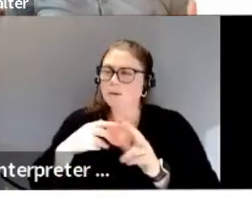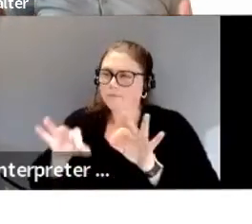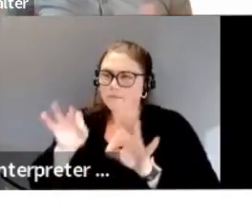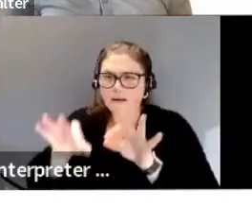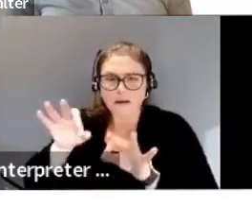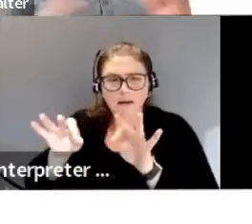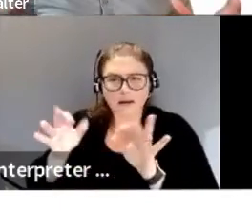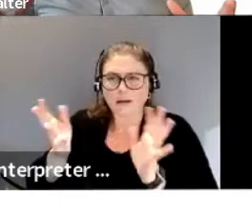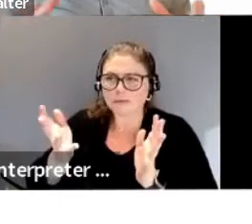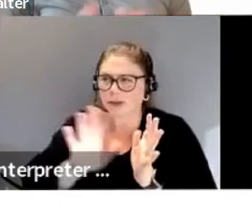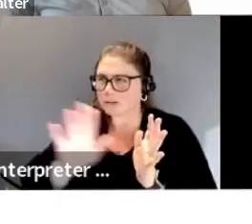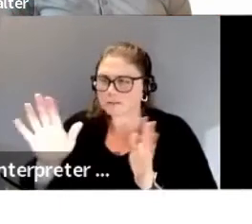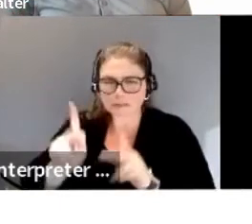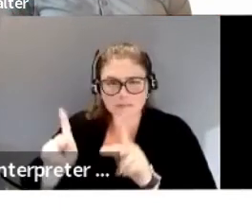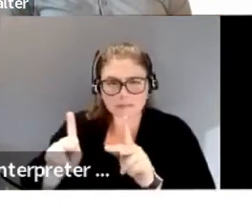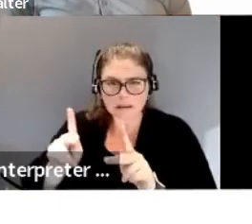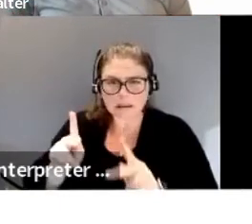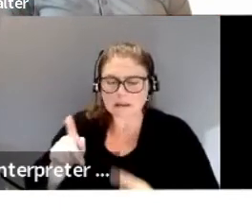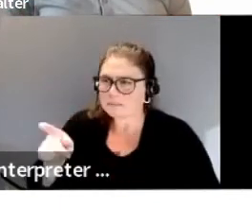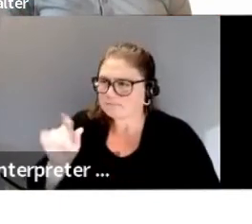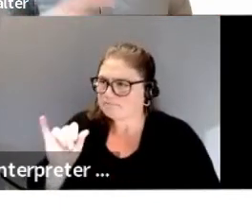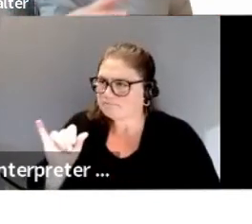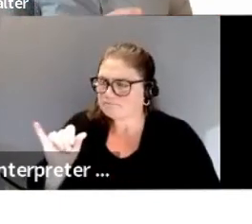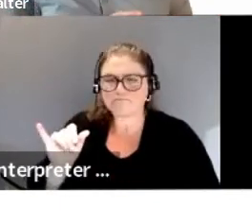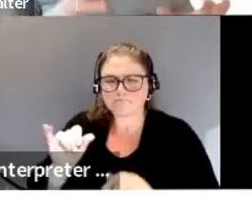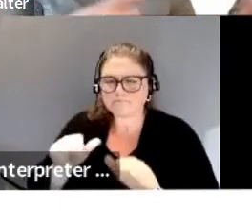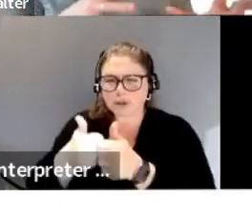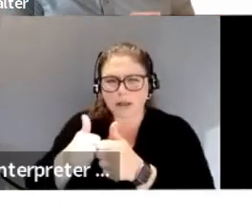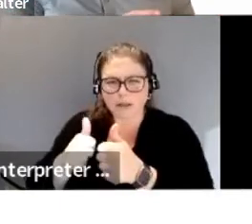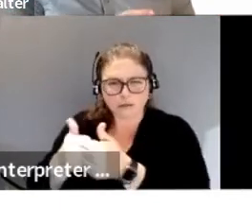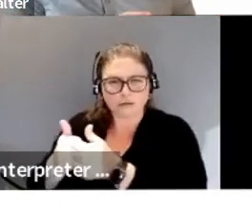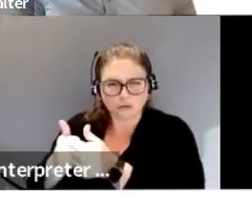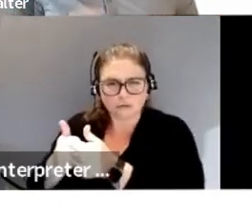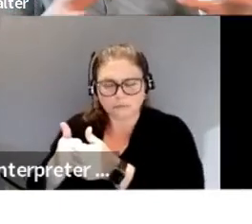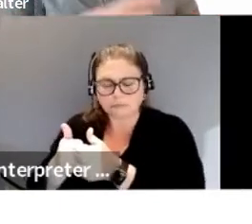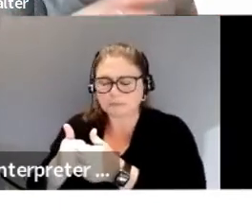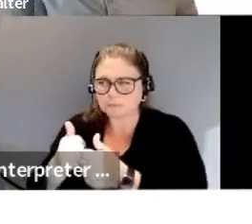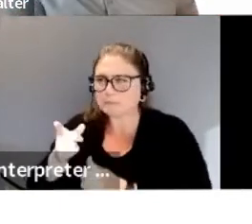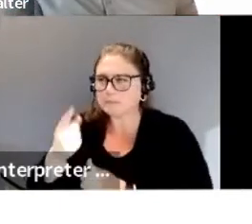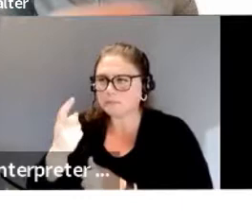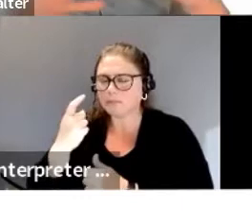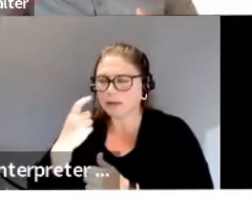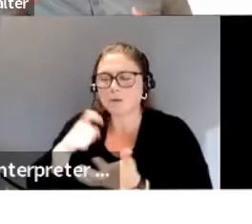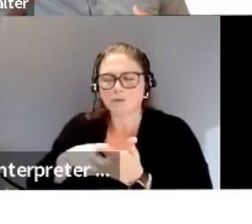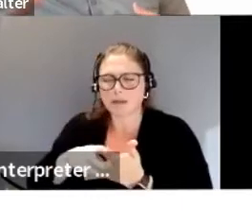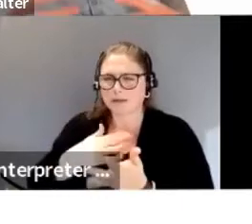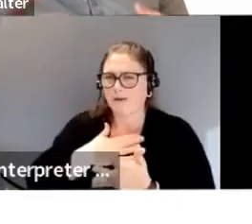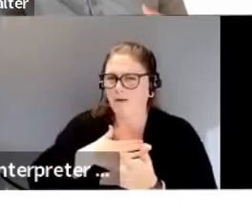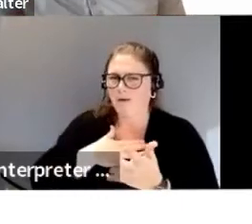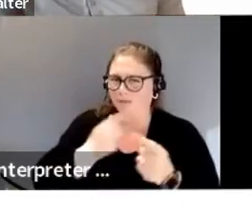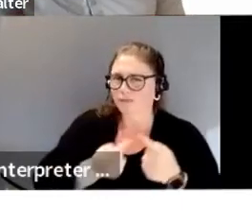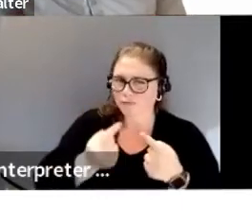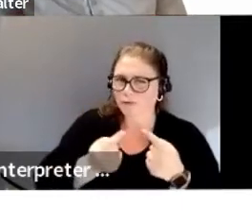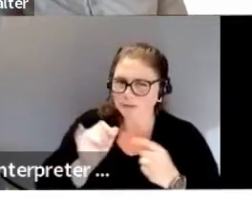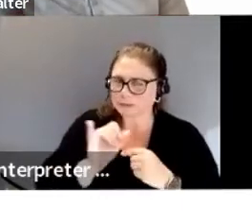those conversations with these founders across Canada. And these were all things that we had also faced in our early days of trying to access